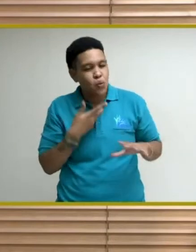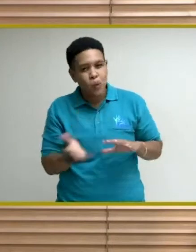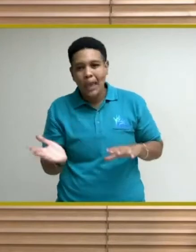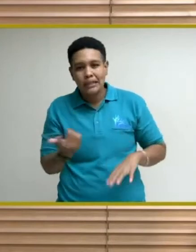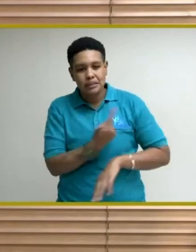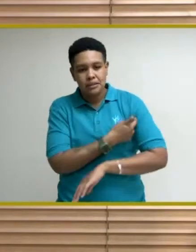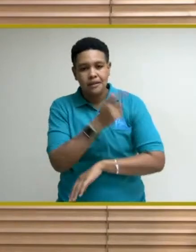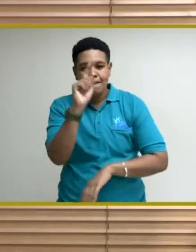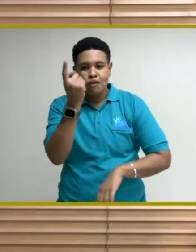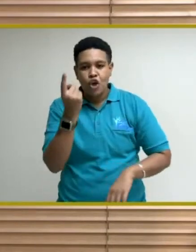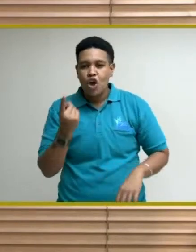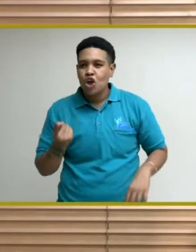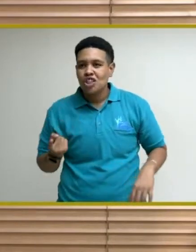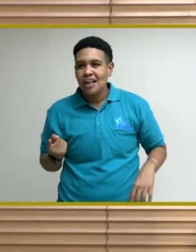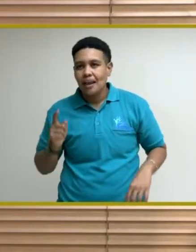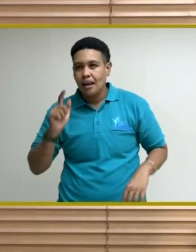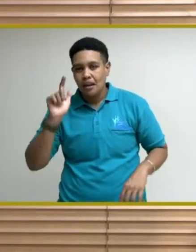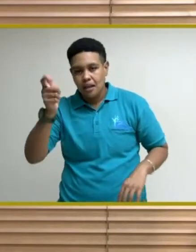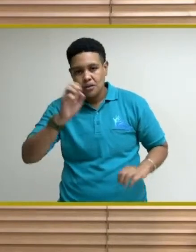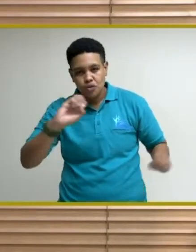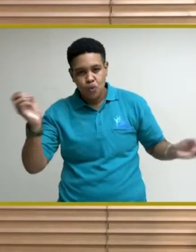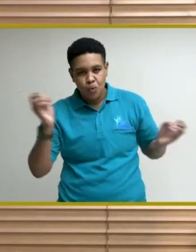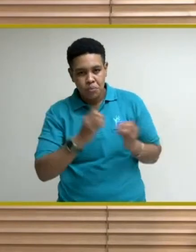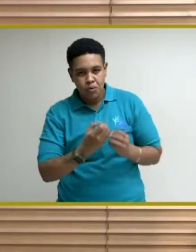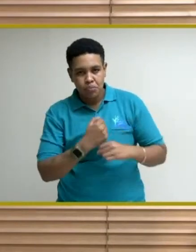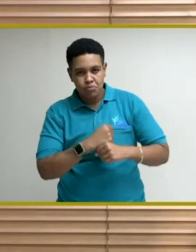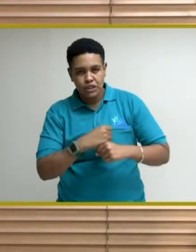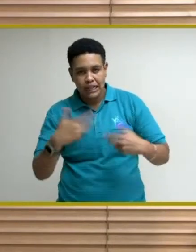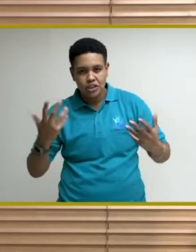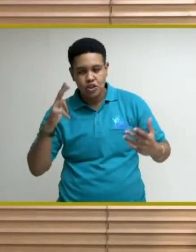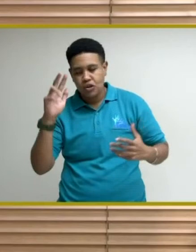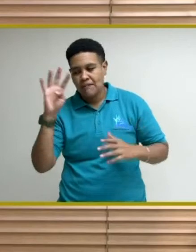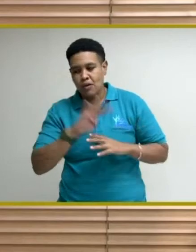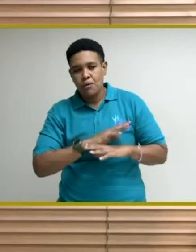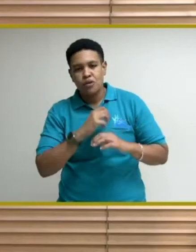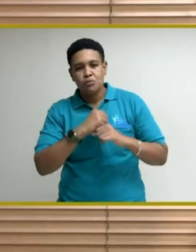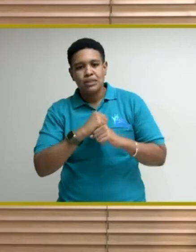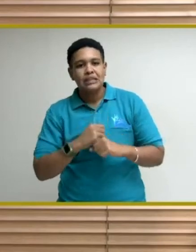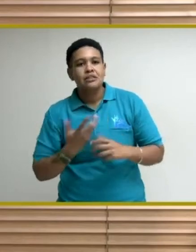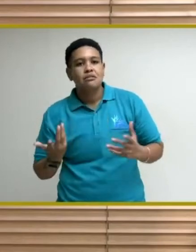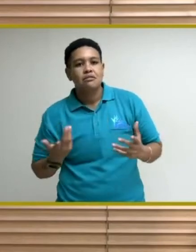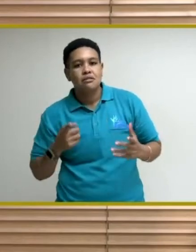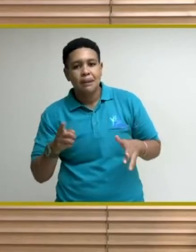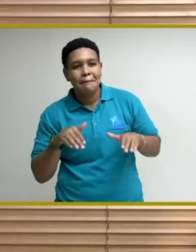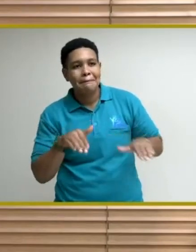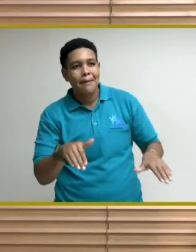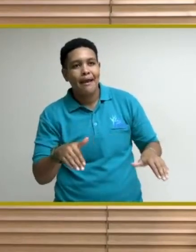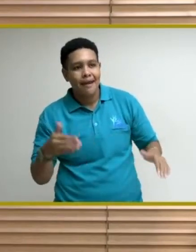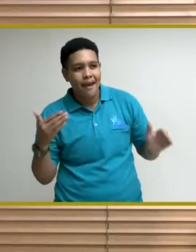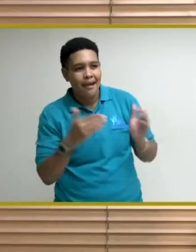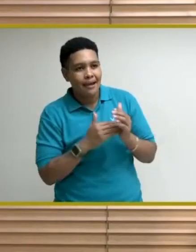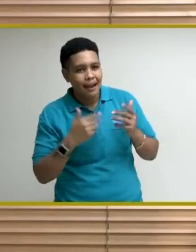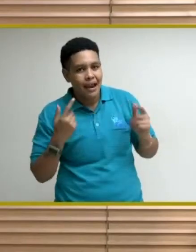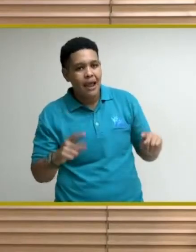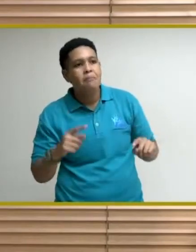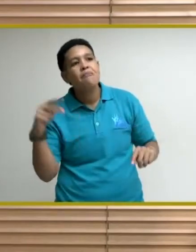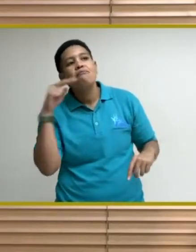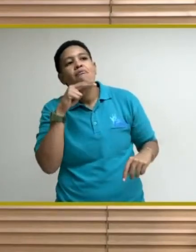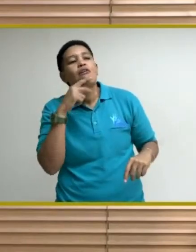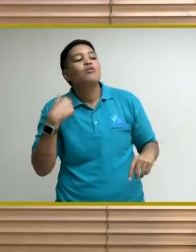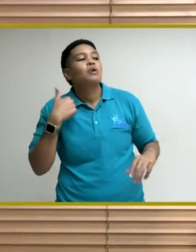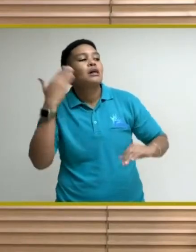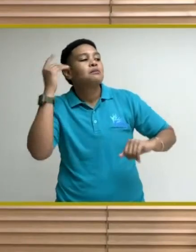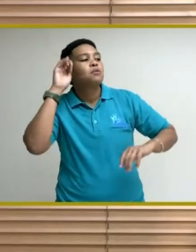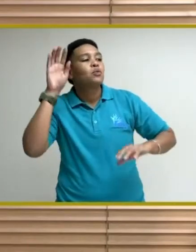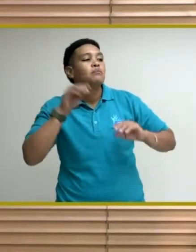for you to get 3 months protection and then 3 or 4 months protection, and then you're back to square one. The virus we